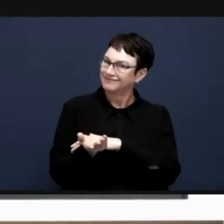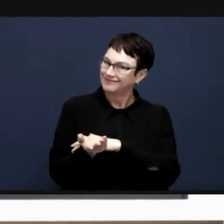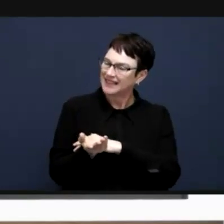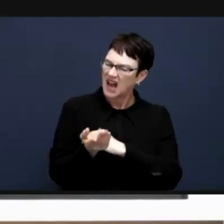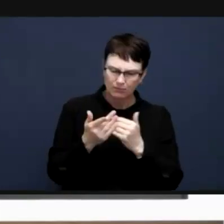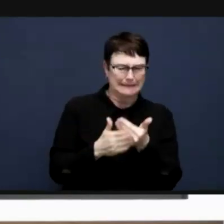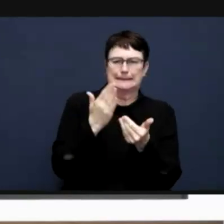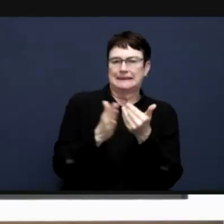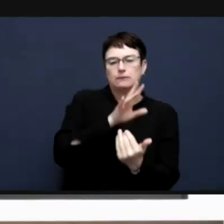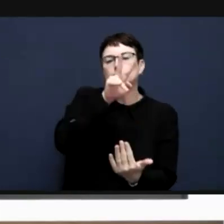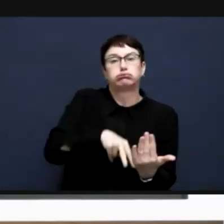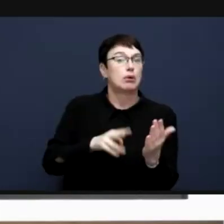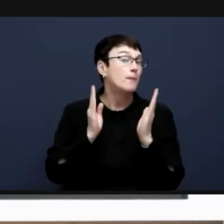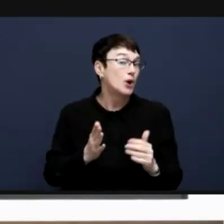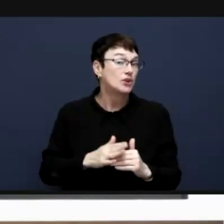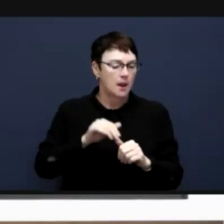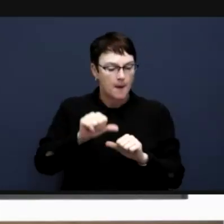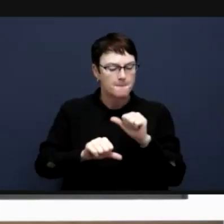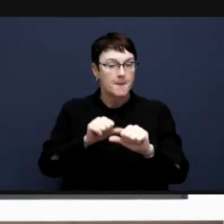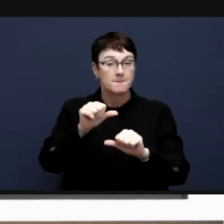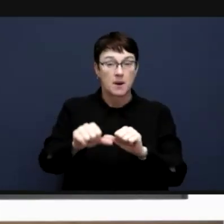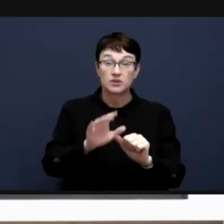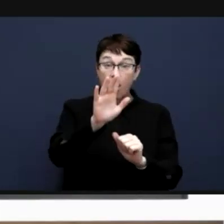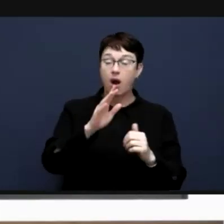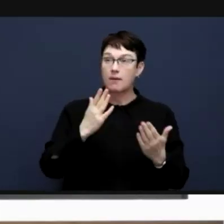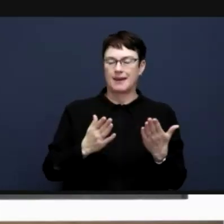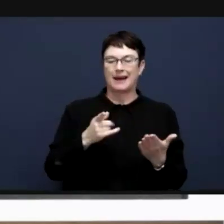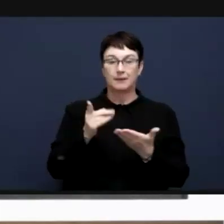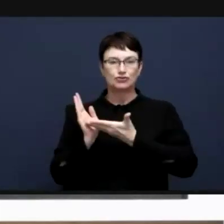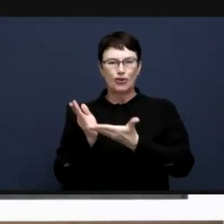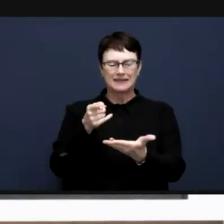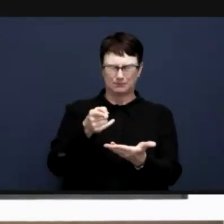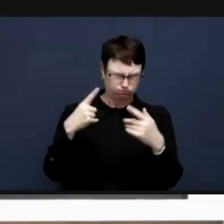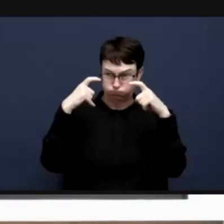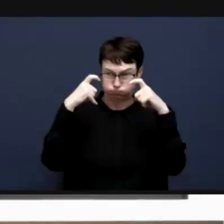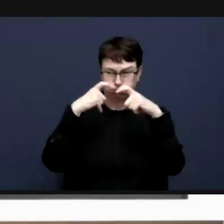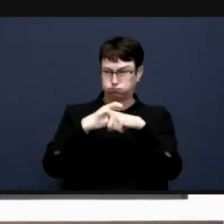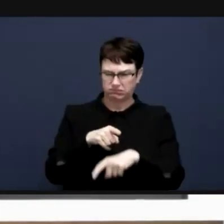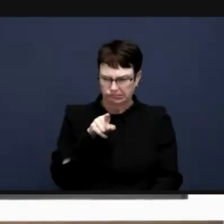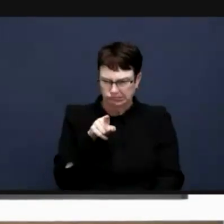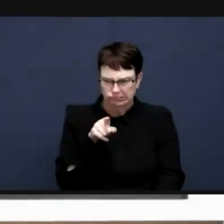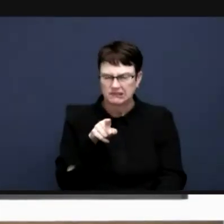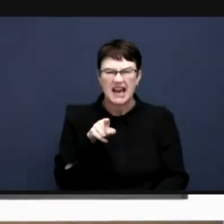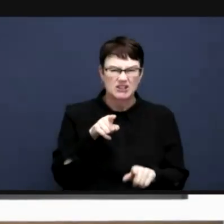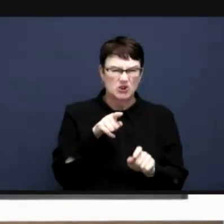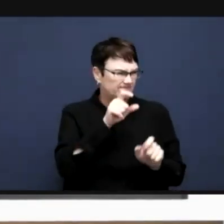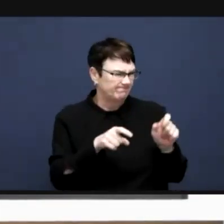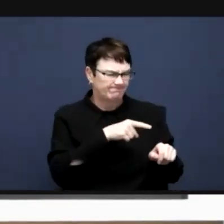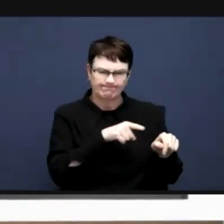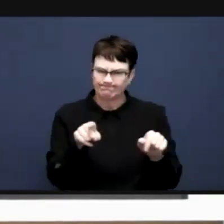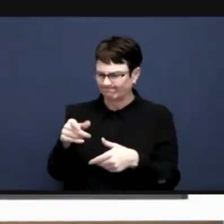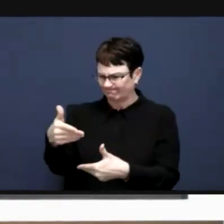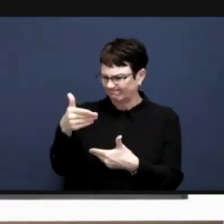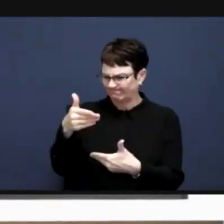especially necessary if a procedure is complex or a service is complex for certain user groups or difficult to understand. And if some information